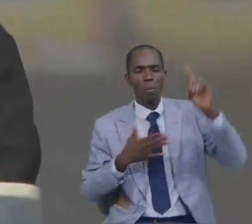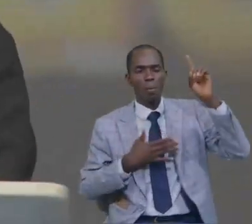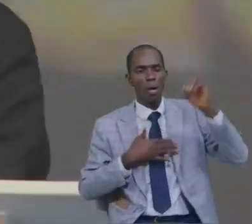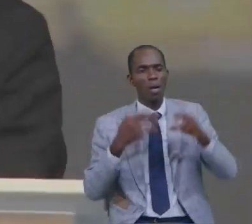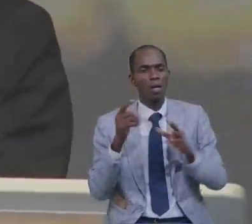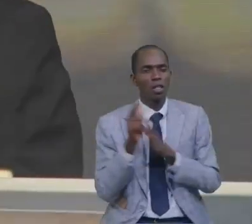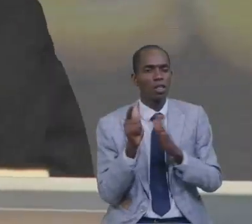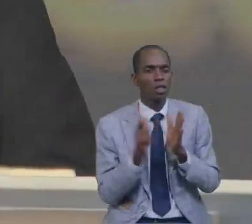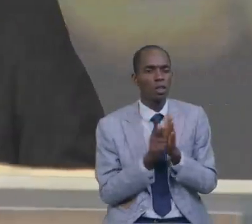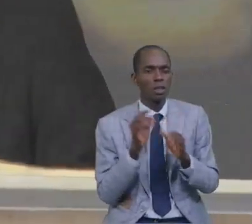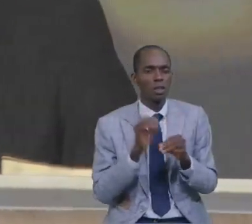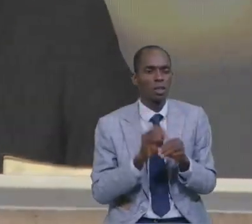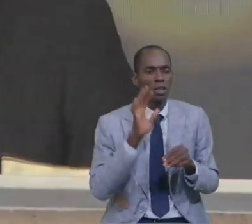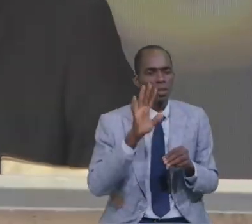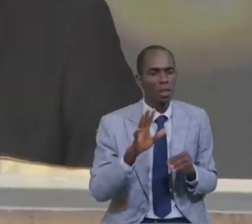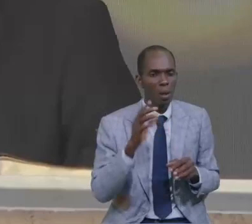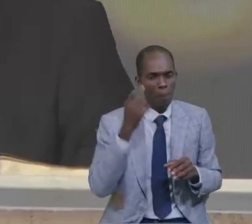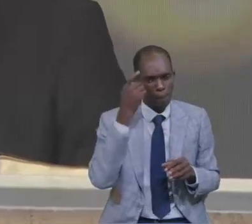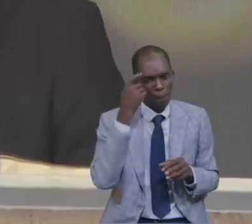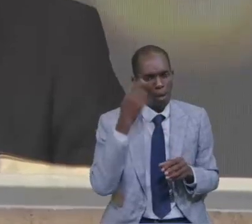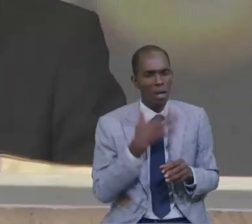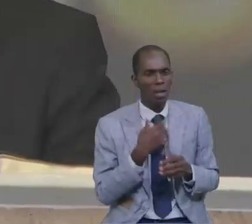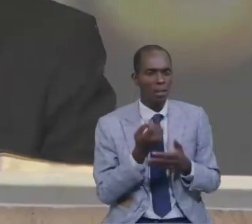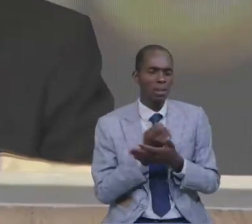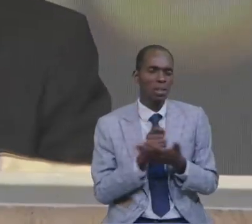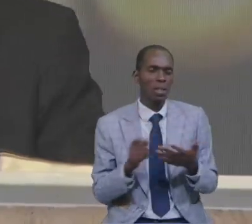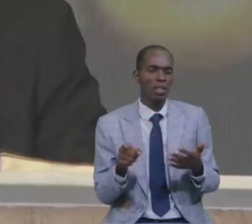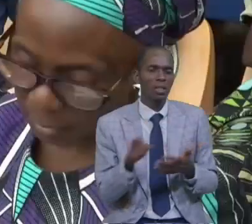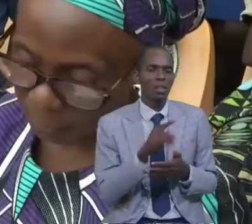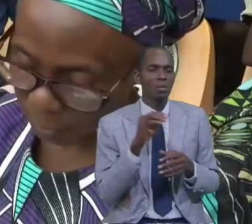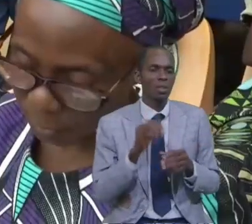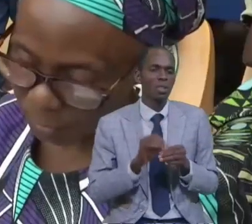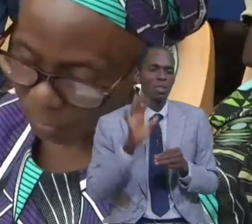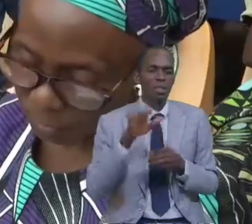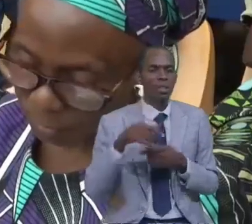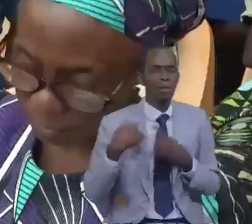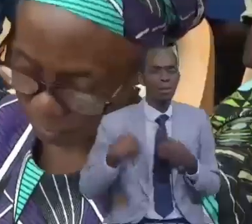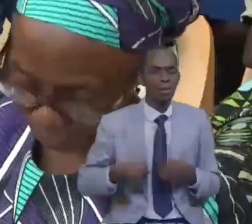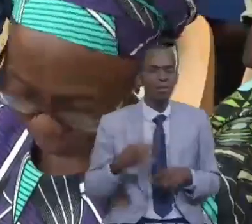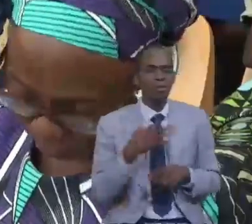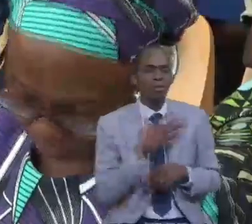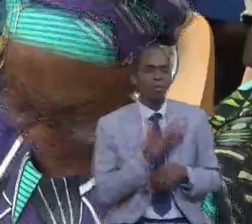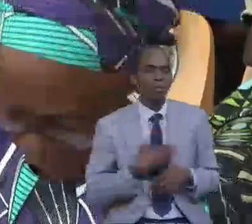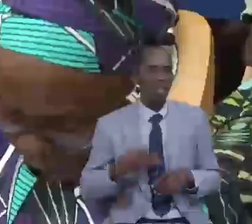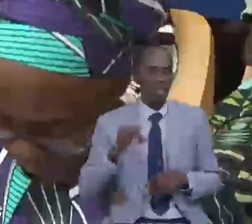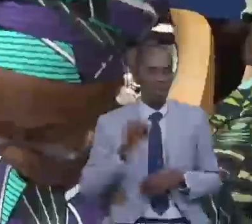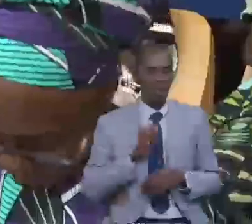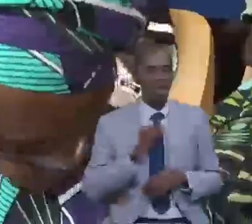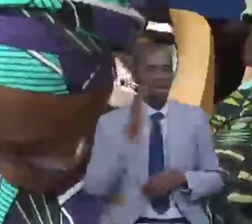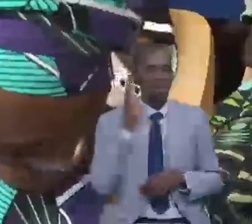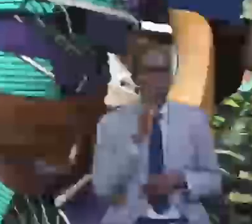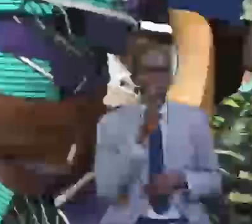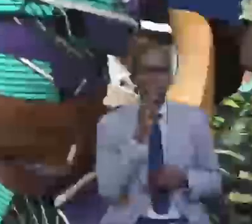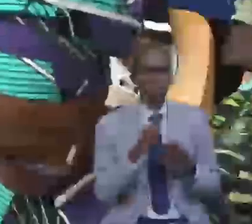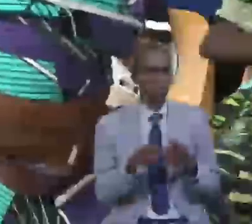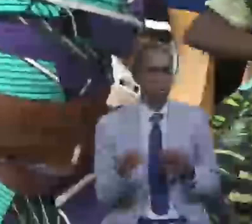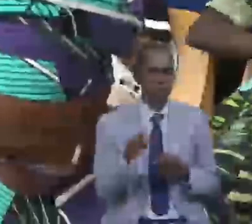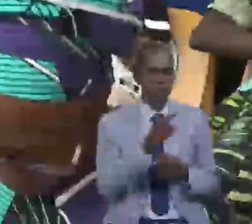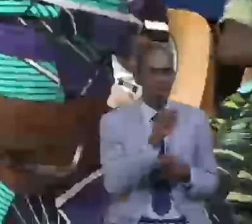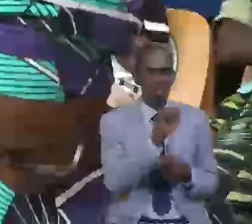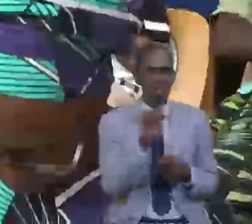God, and they shall be to me a people. And then if there